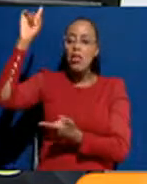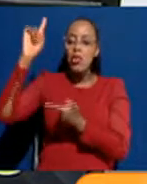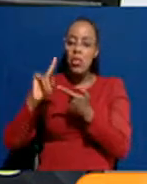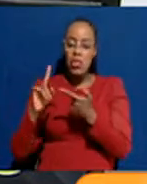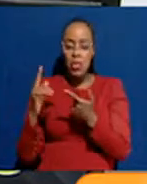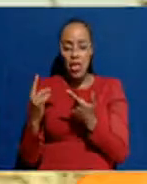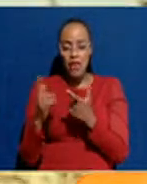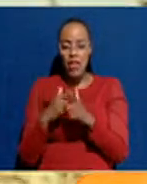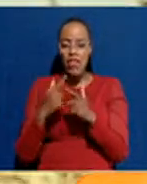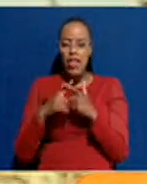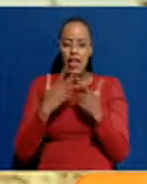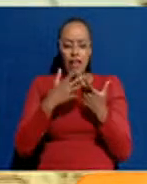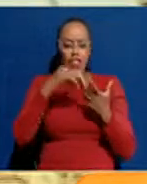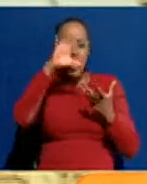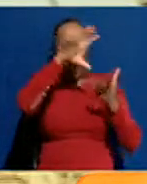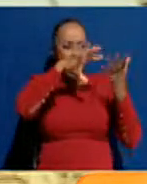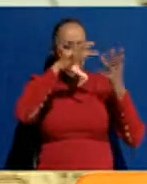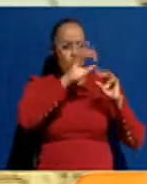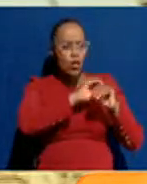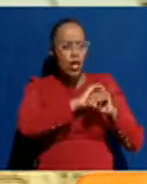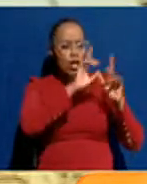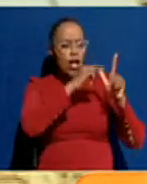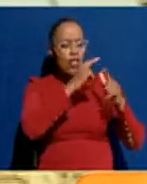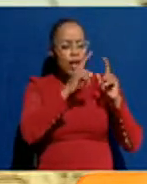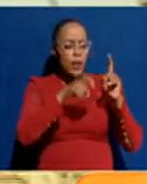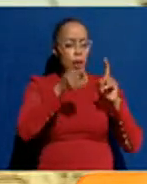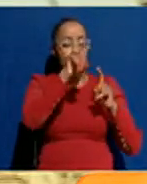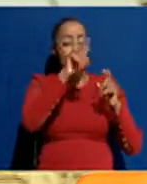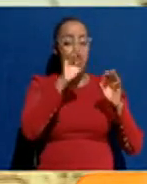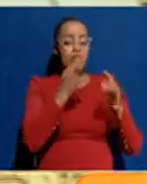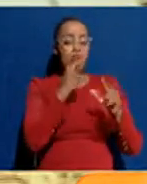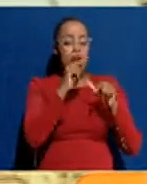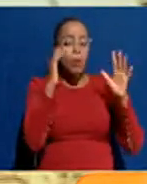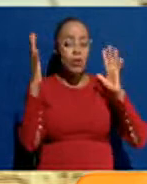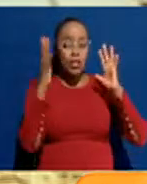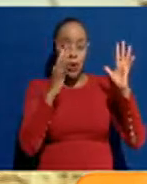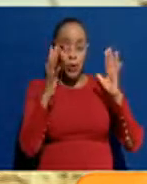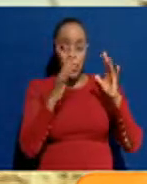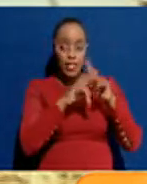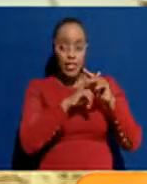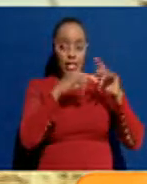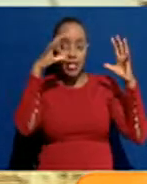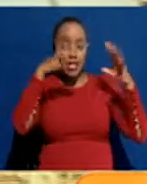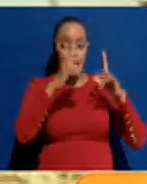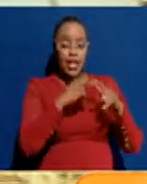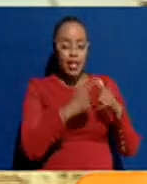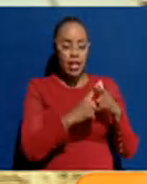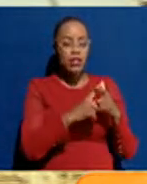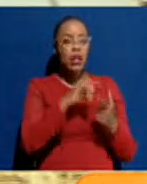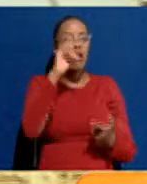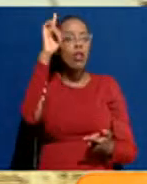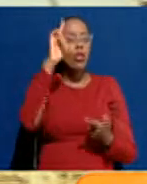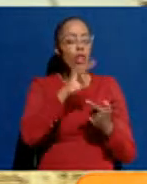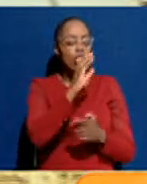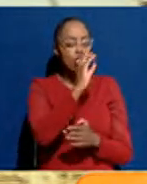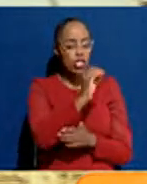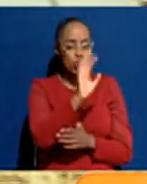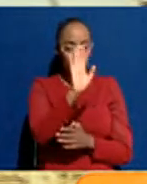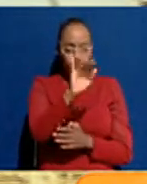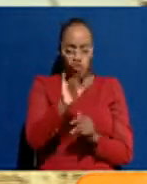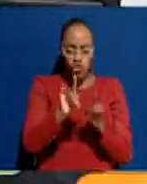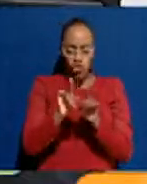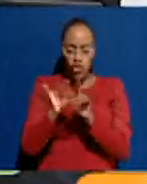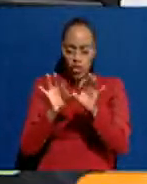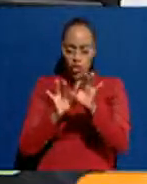then the cloud clears, it goes up. Mm-hmm. You talk about wind, when it starts raining, it almost drops to zero. So take me back to